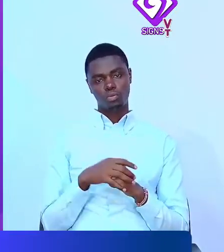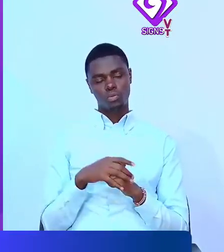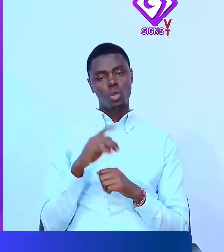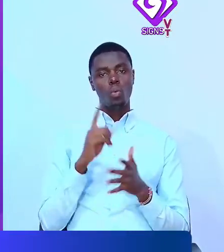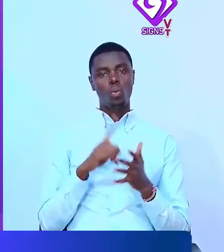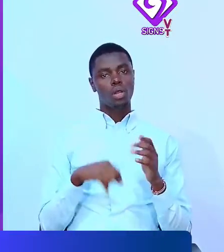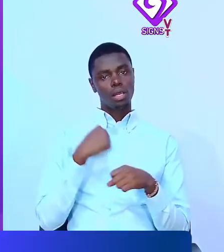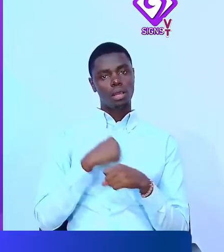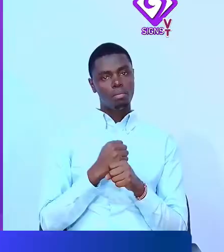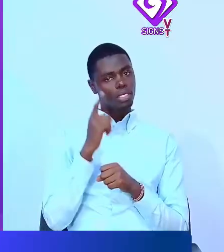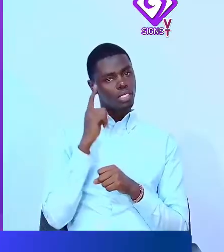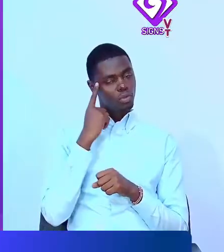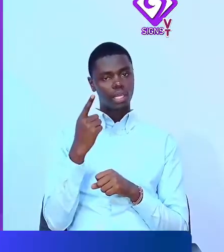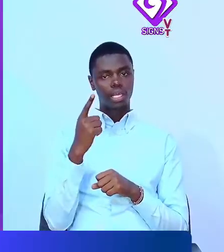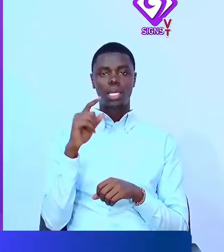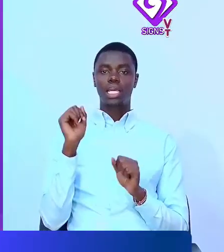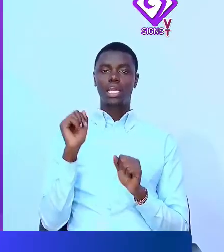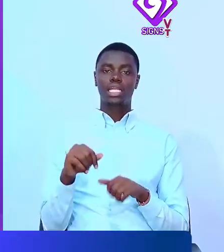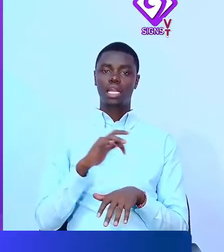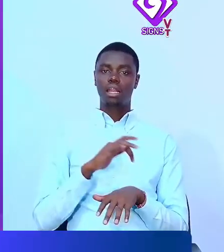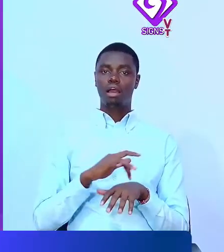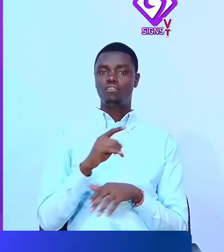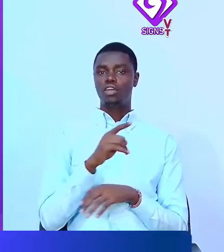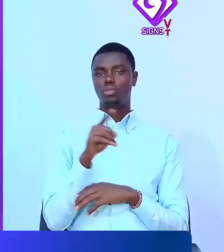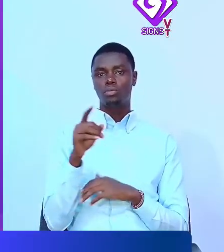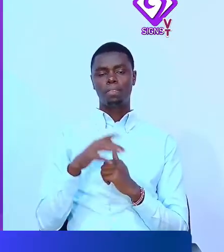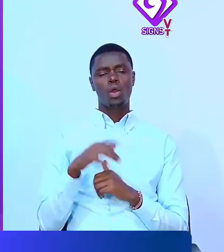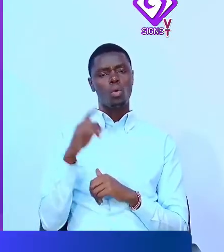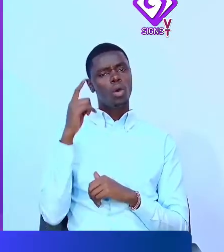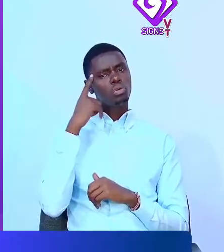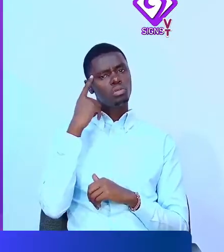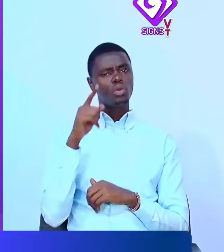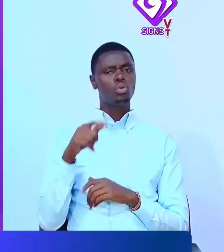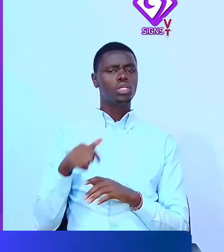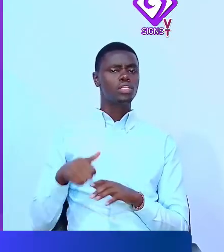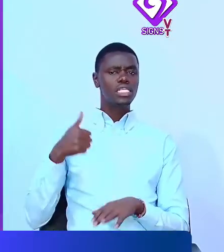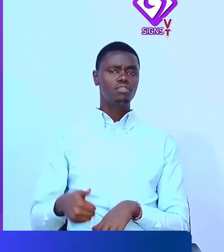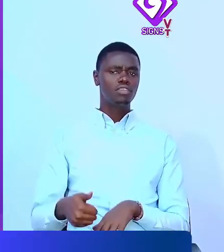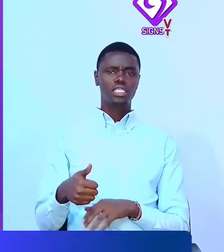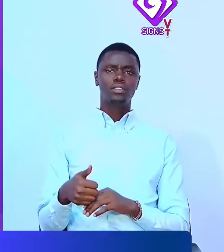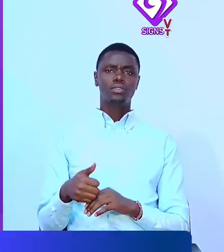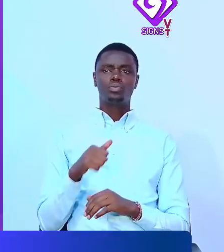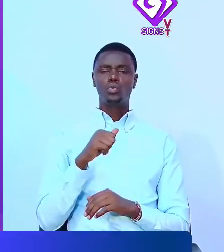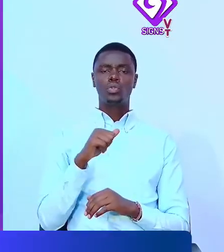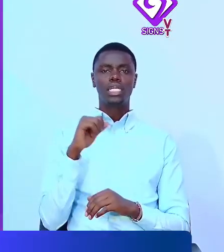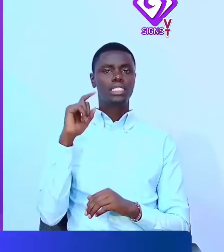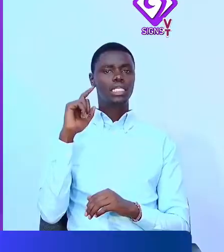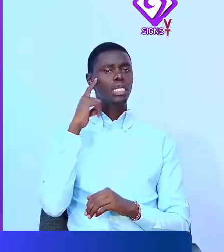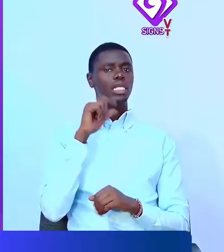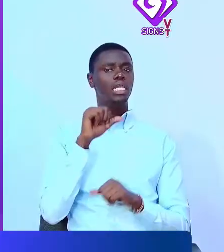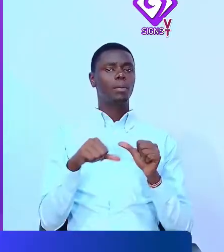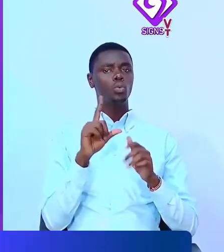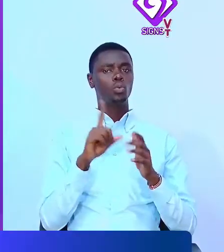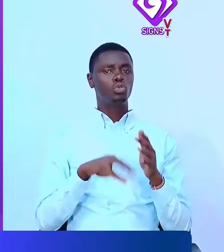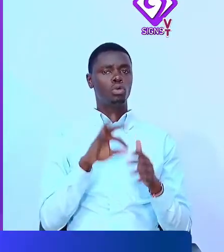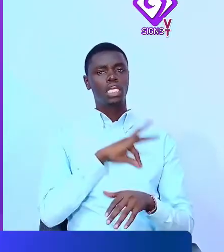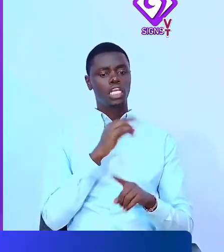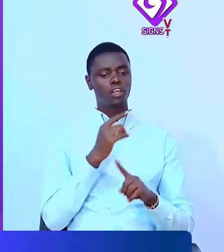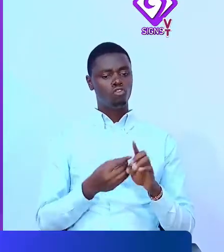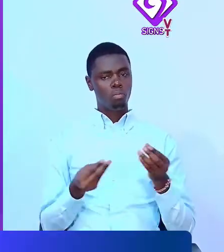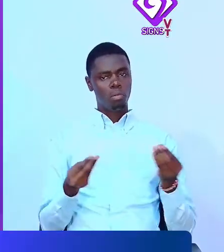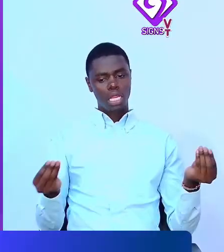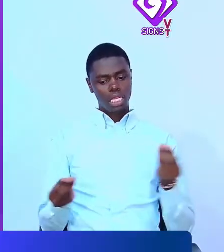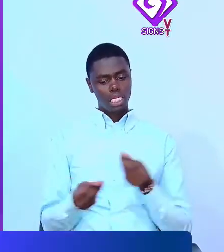can actually end up affecting you? Why do you feel you are so selfish that you are that think about what you are gaining from this transaction with this